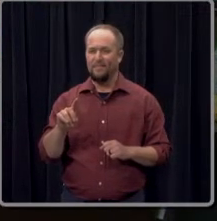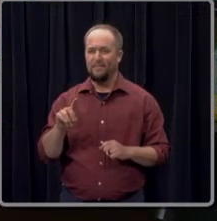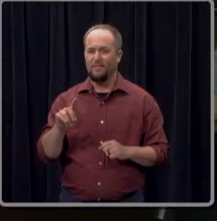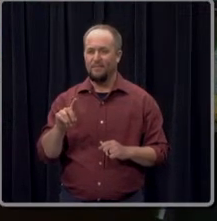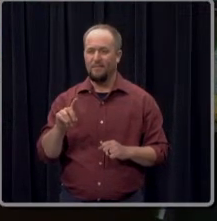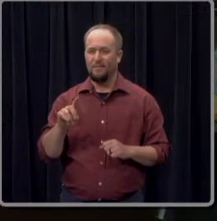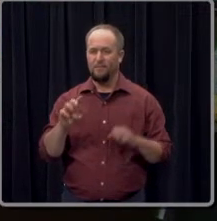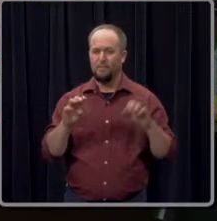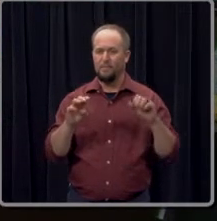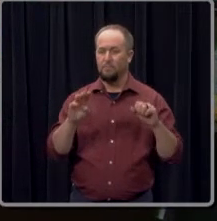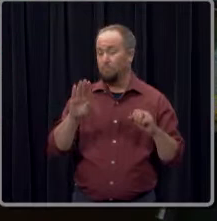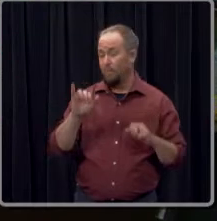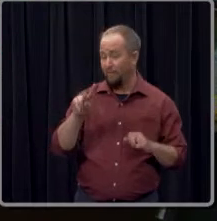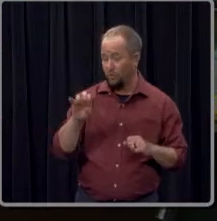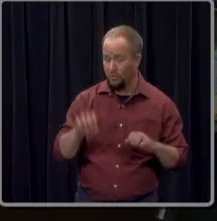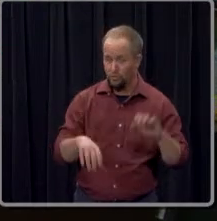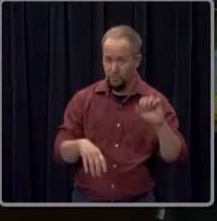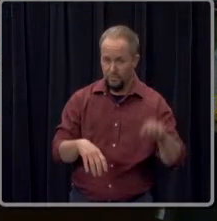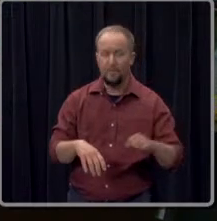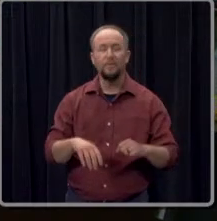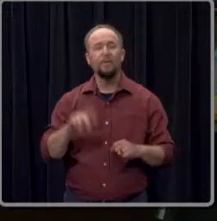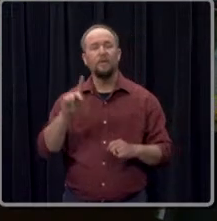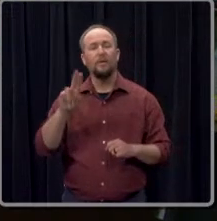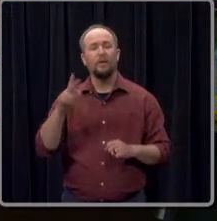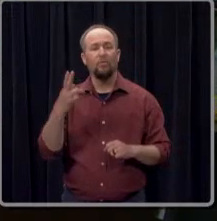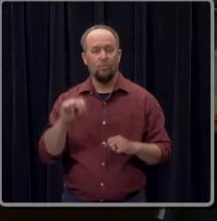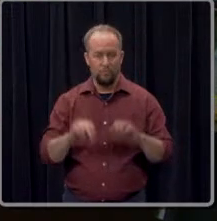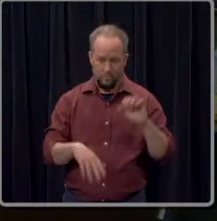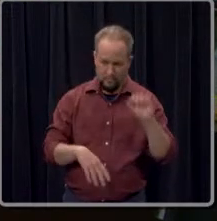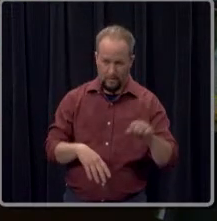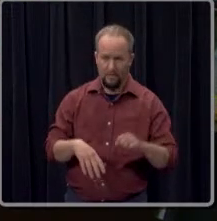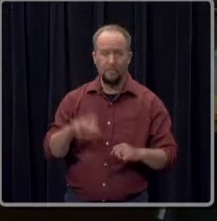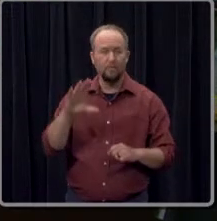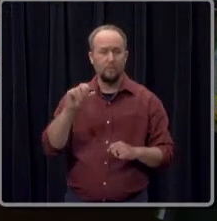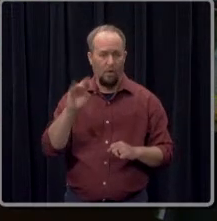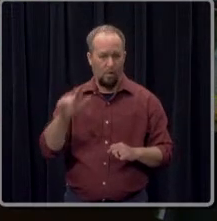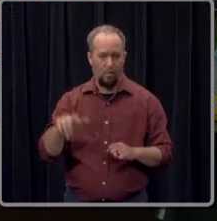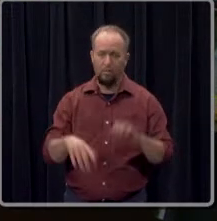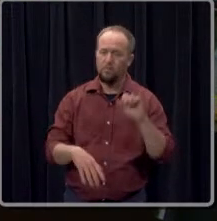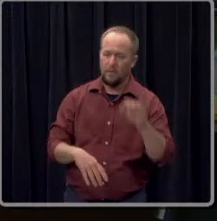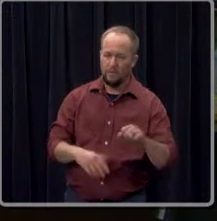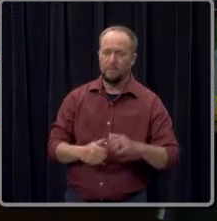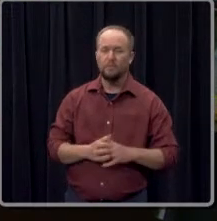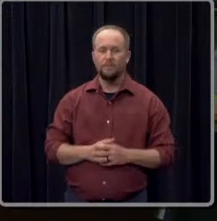Mr. Beveridge? Yes. Mr. Kuhn? Yes. Mr. Connell? Yes.